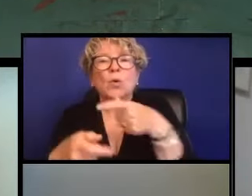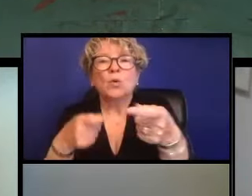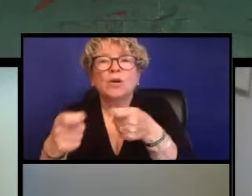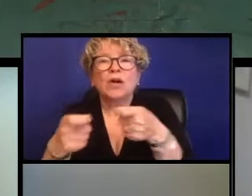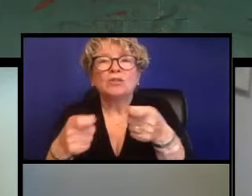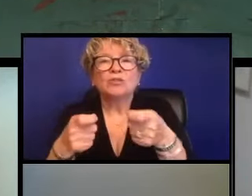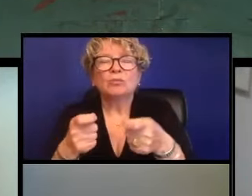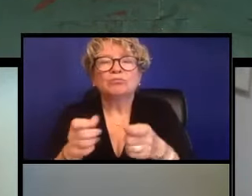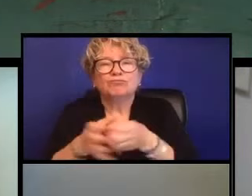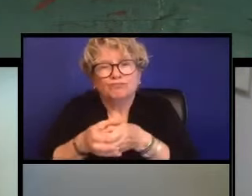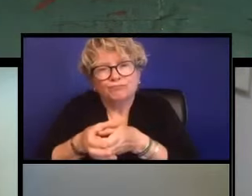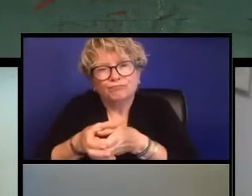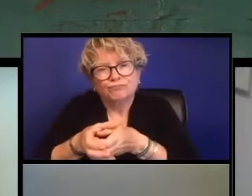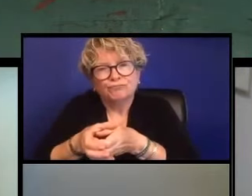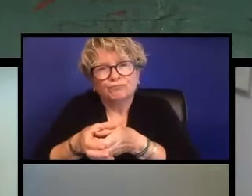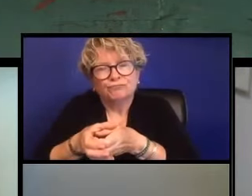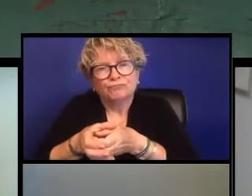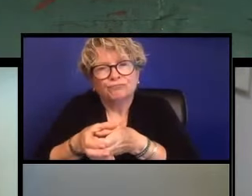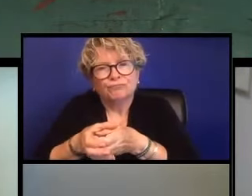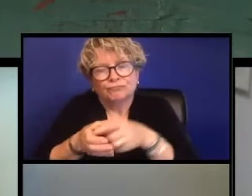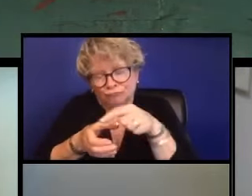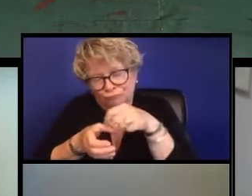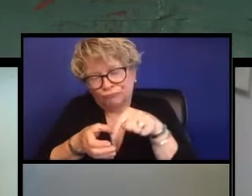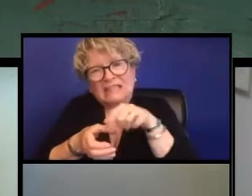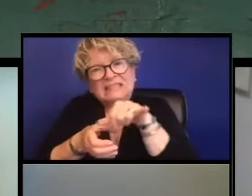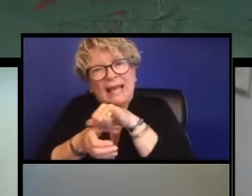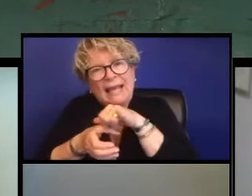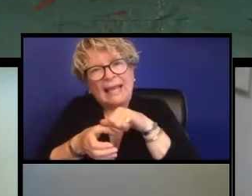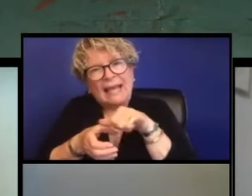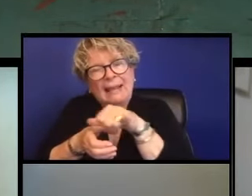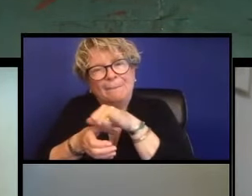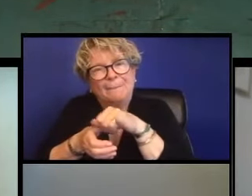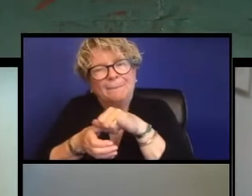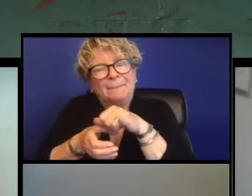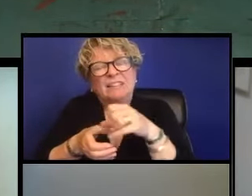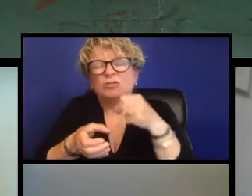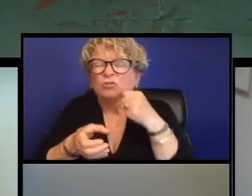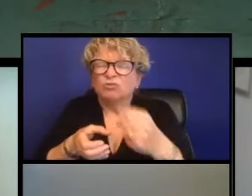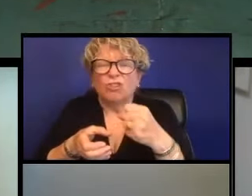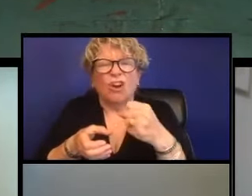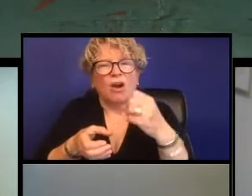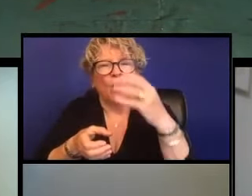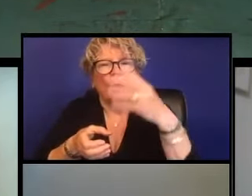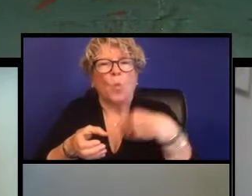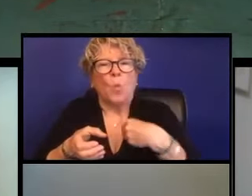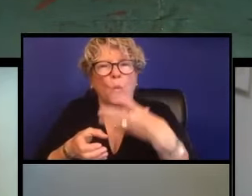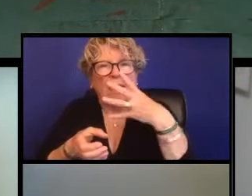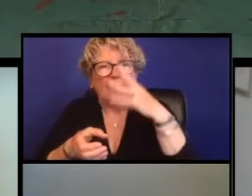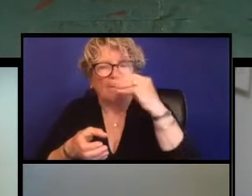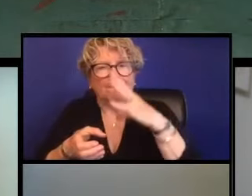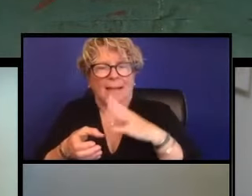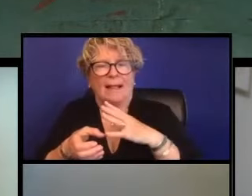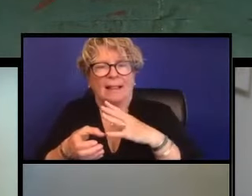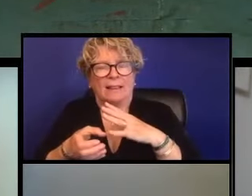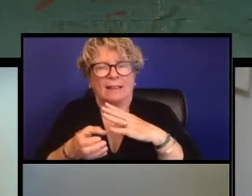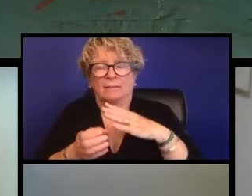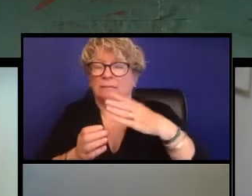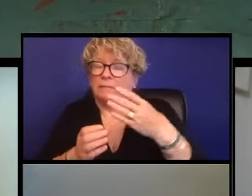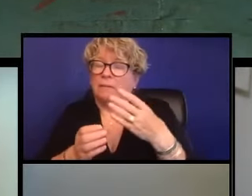a very certain type of people, it's still heavily male, it's still heavily white, at least at the very